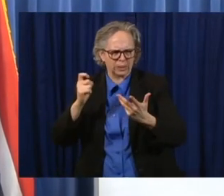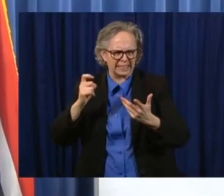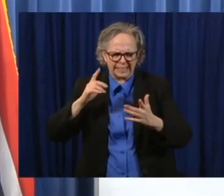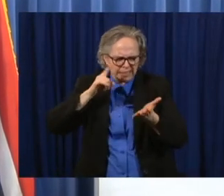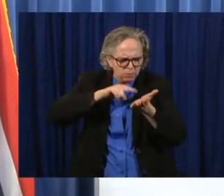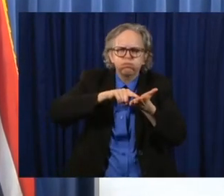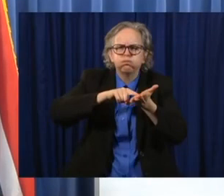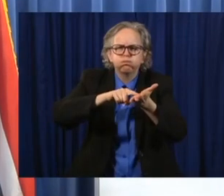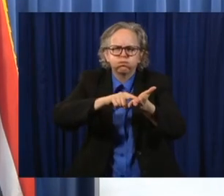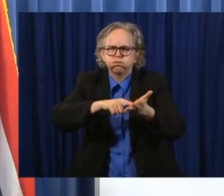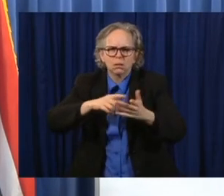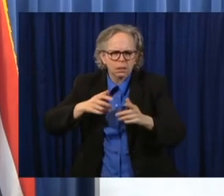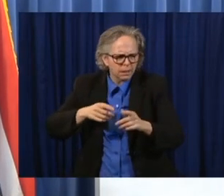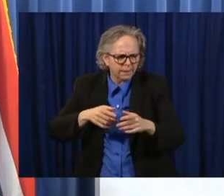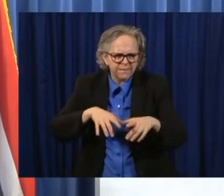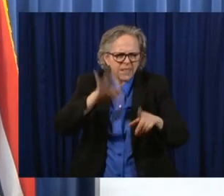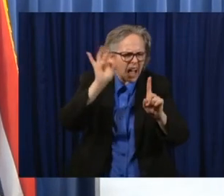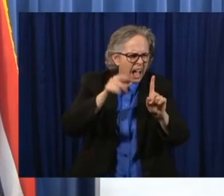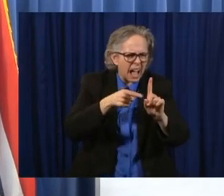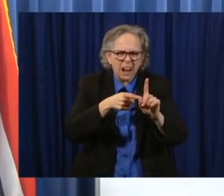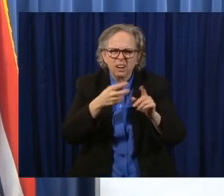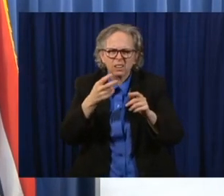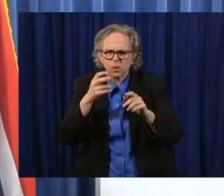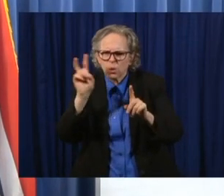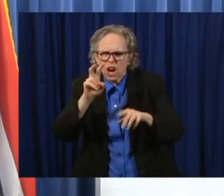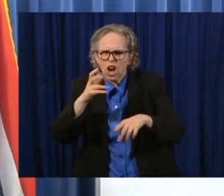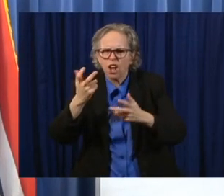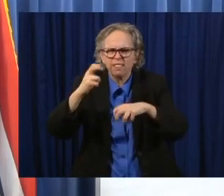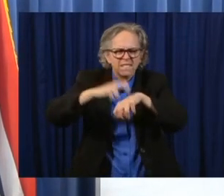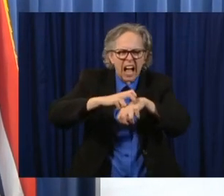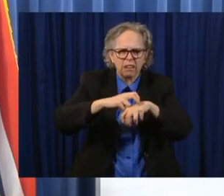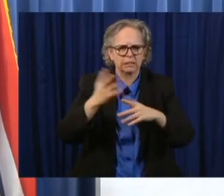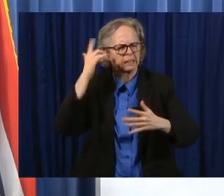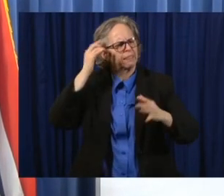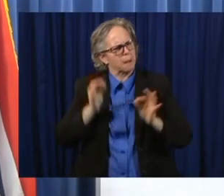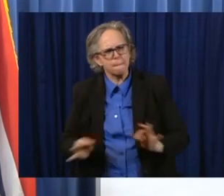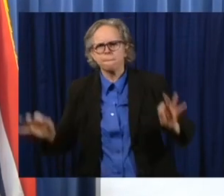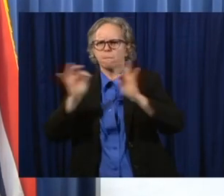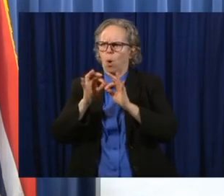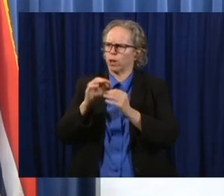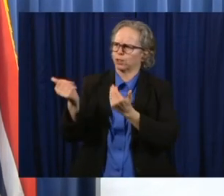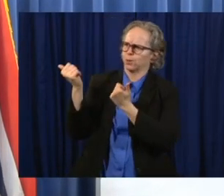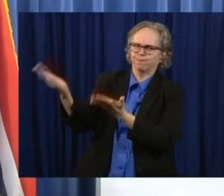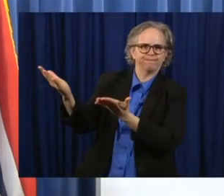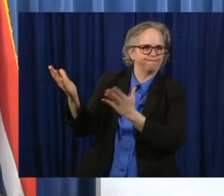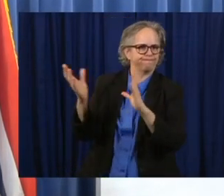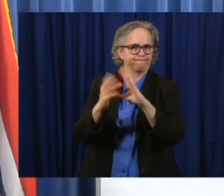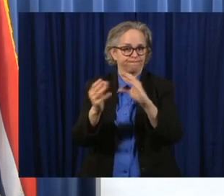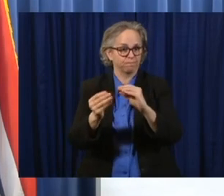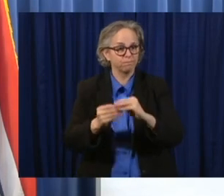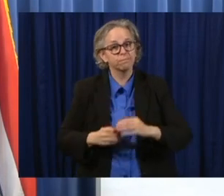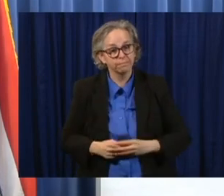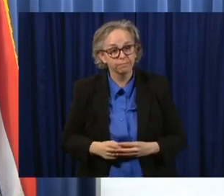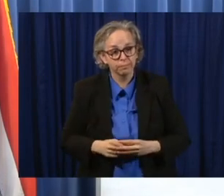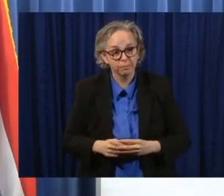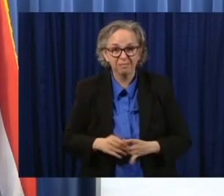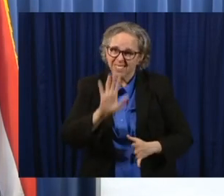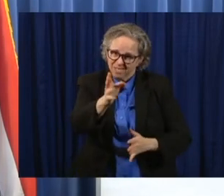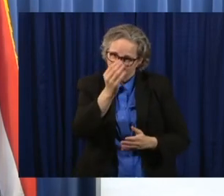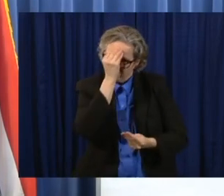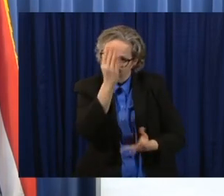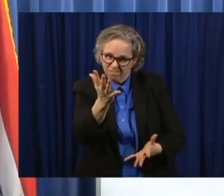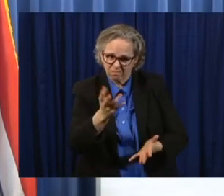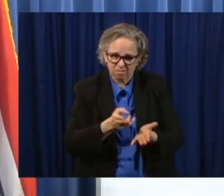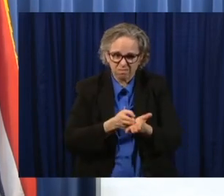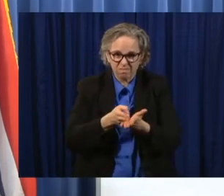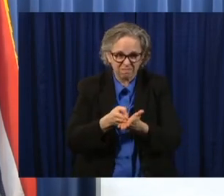important in helping us go after and attack the virus. Frankly, what I like about this and why I'm